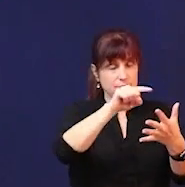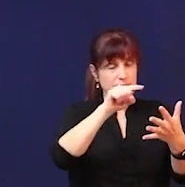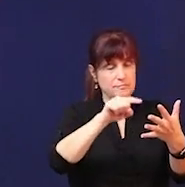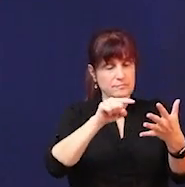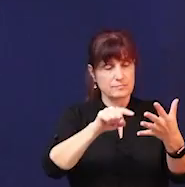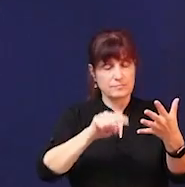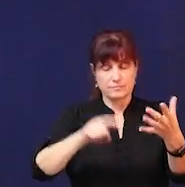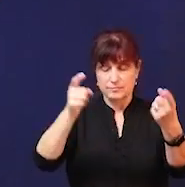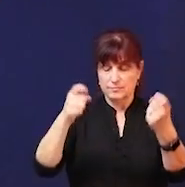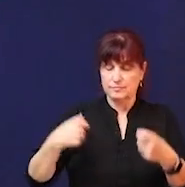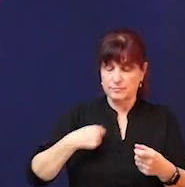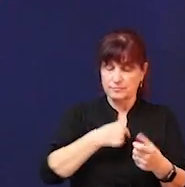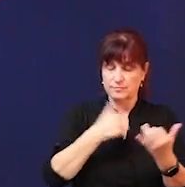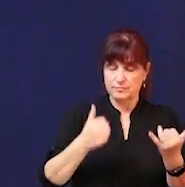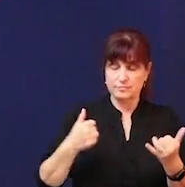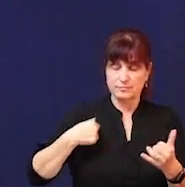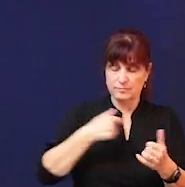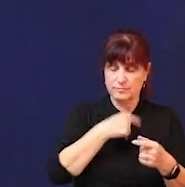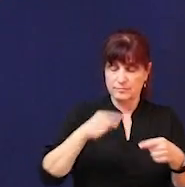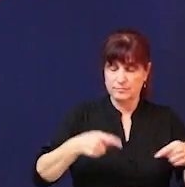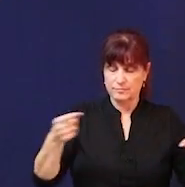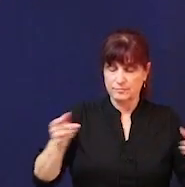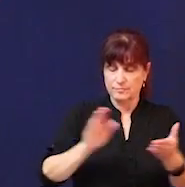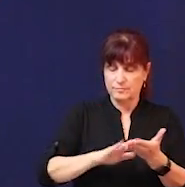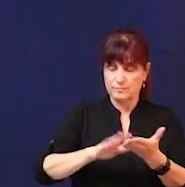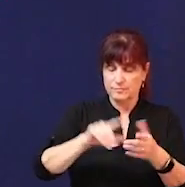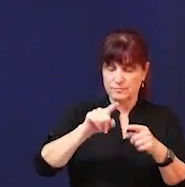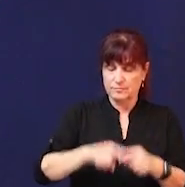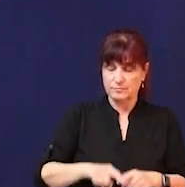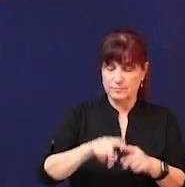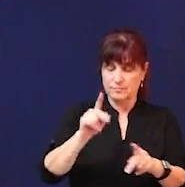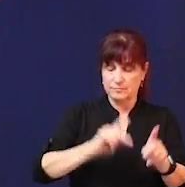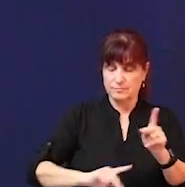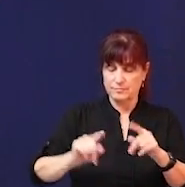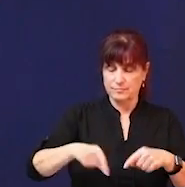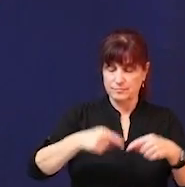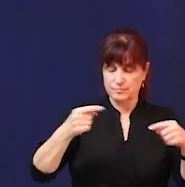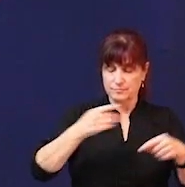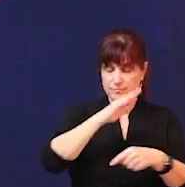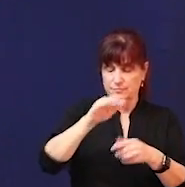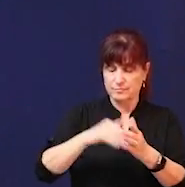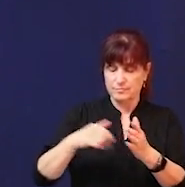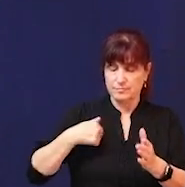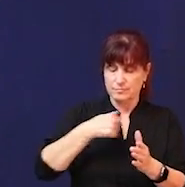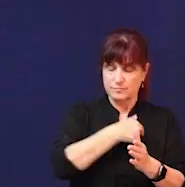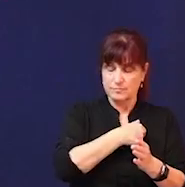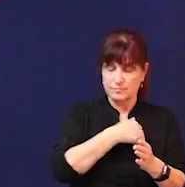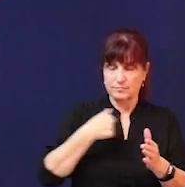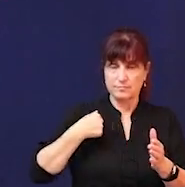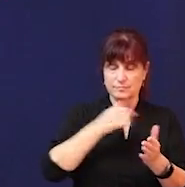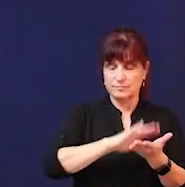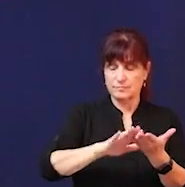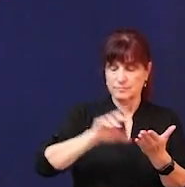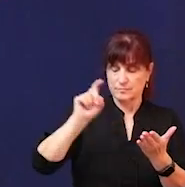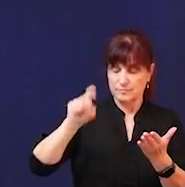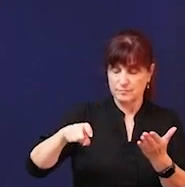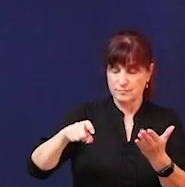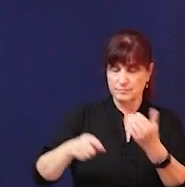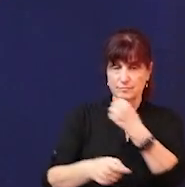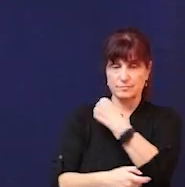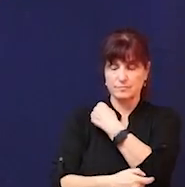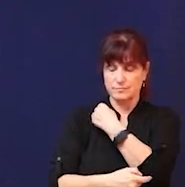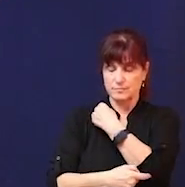Give us this day our daily bread, and forgive us our trespasses, as we forgive those